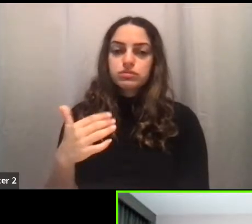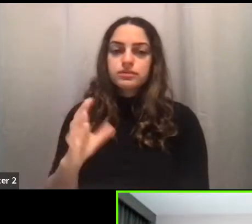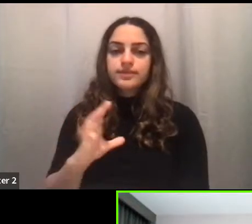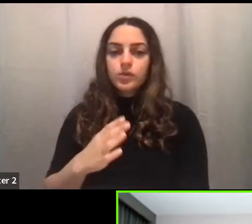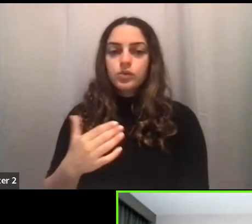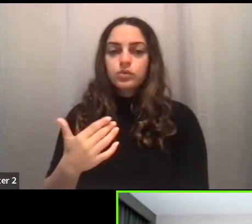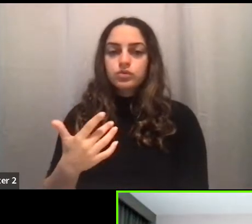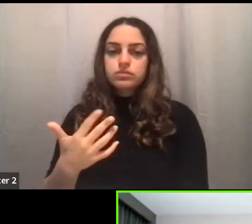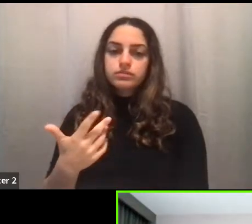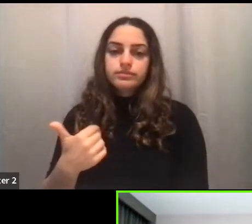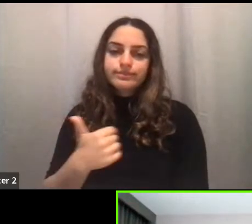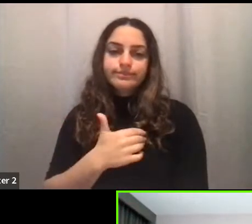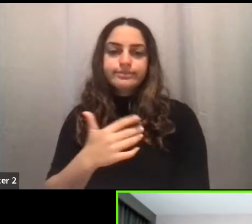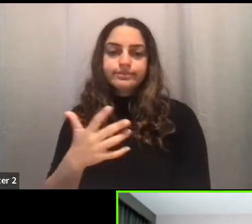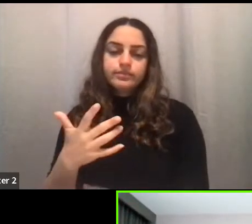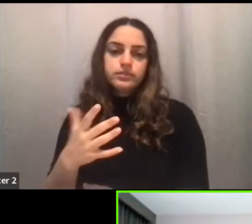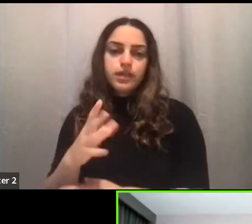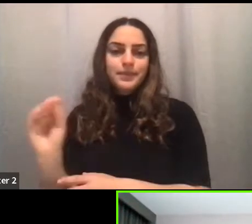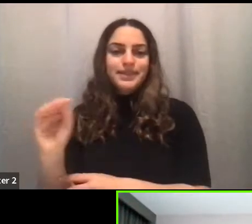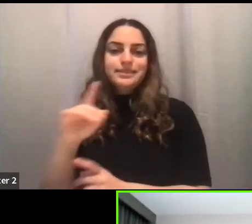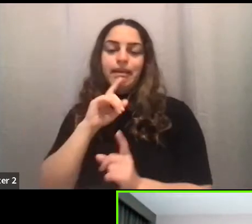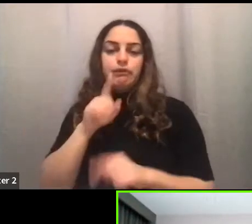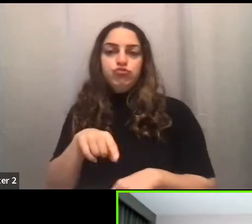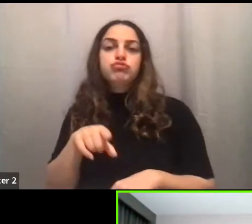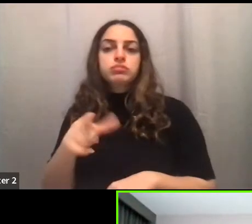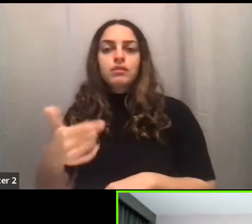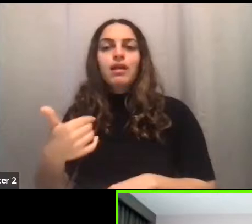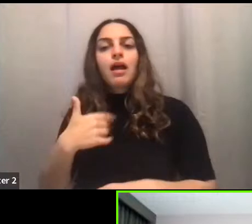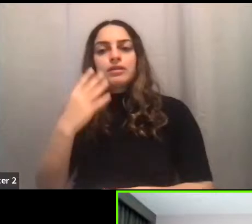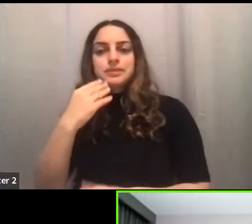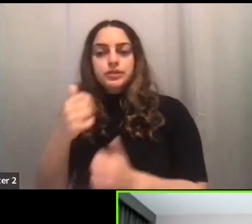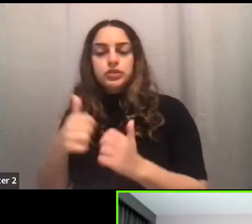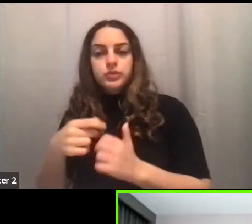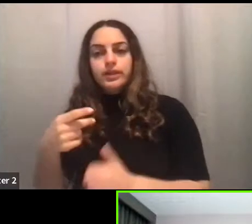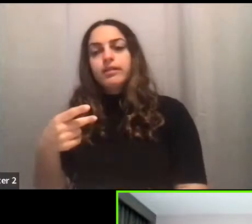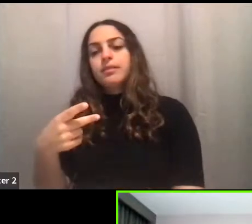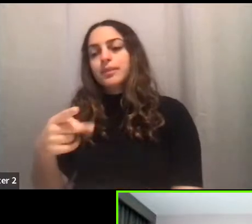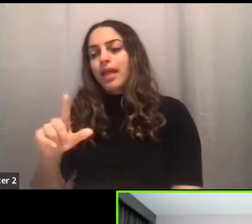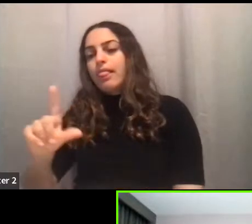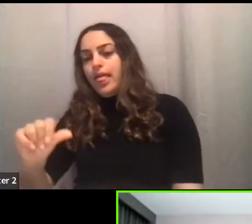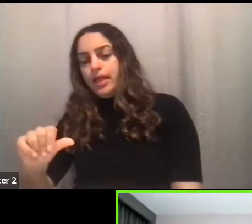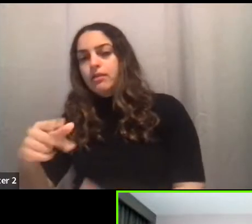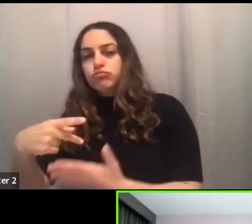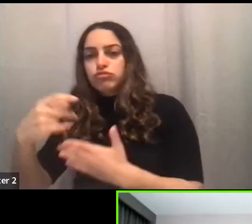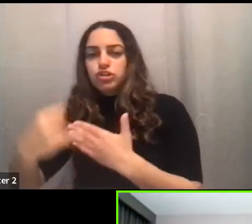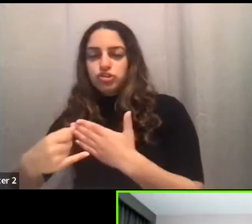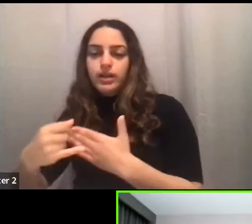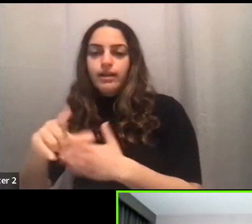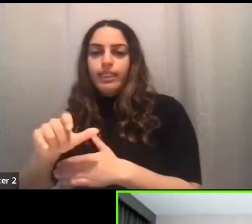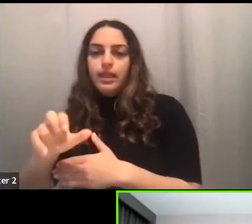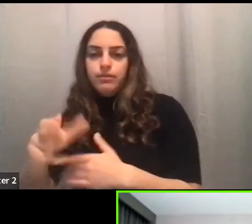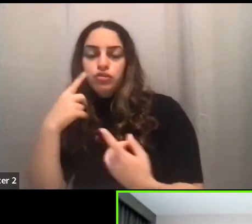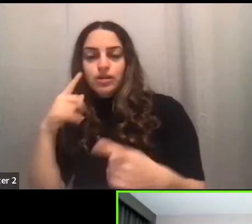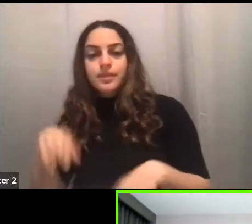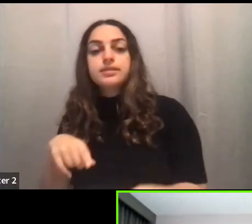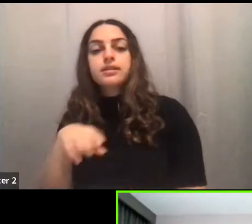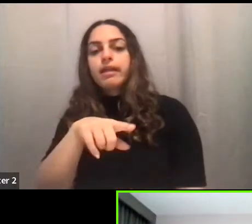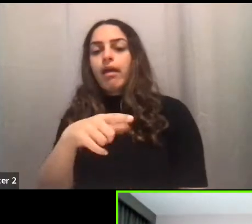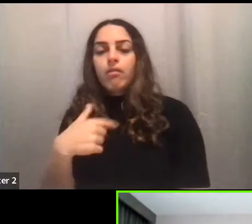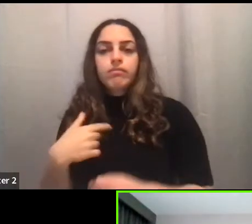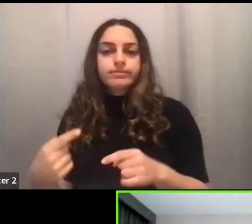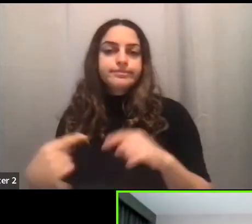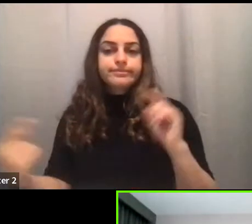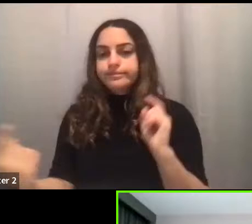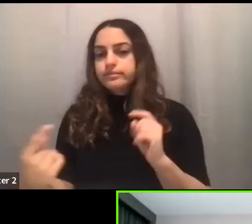answered uh who had experience with project labor agreements and they were very strongly opposed to